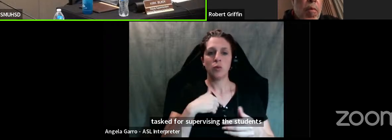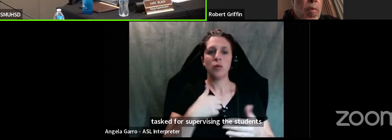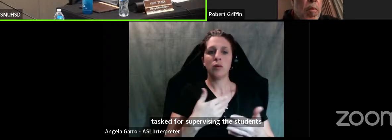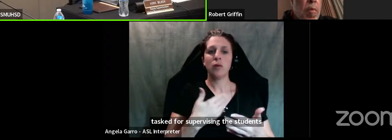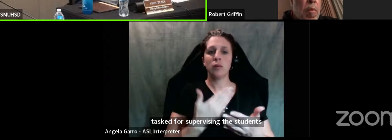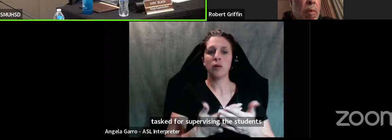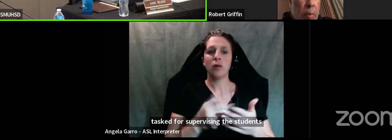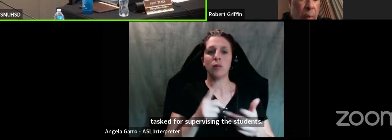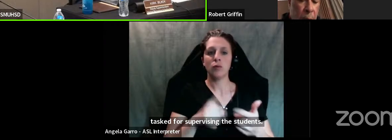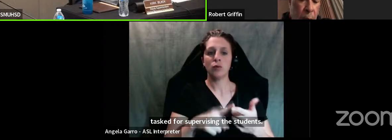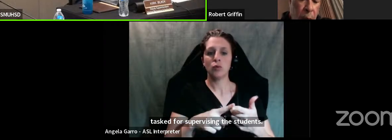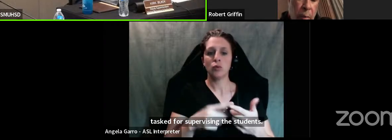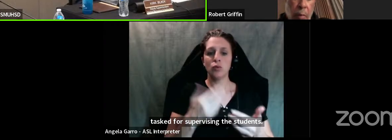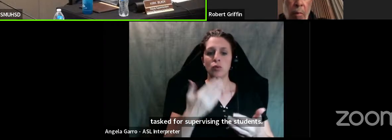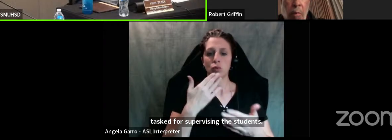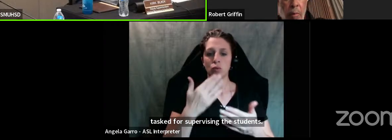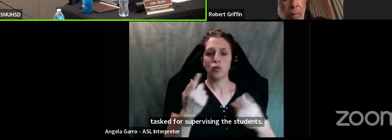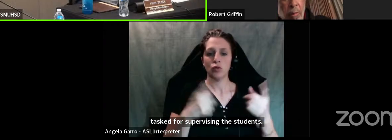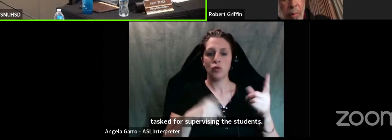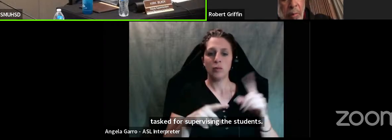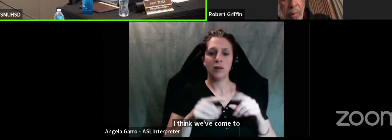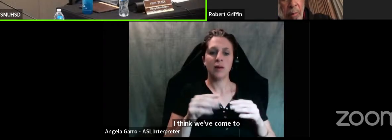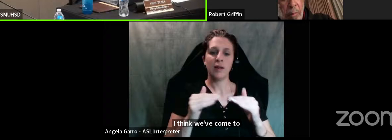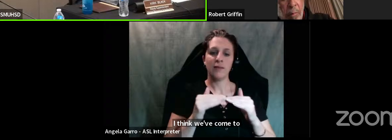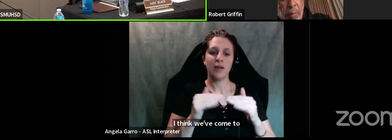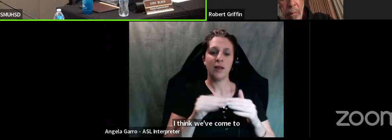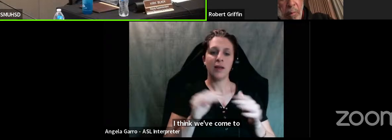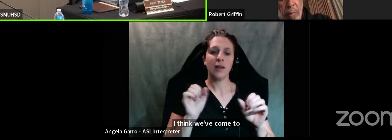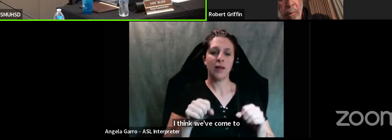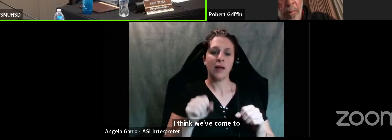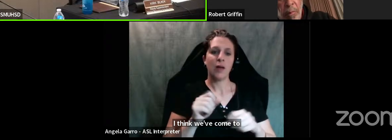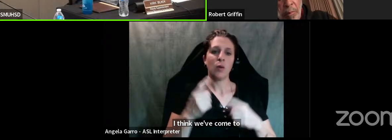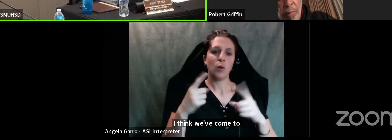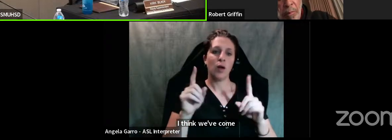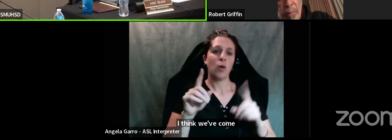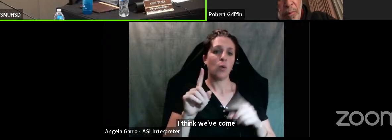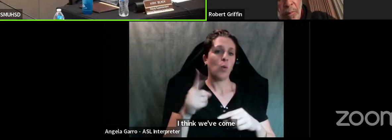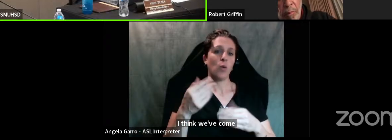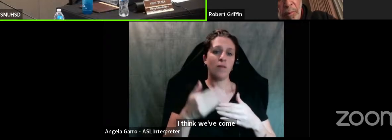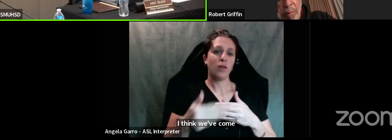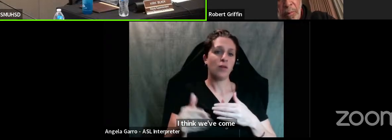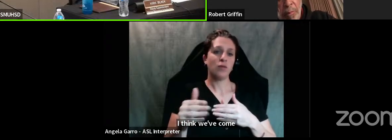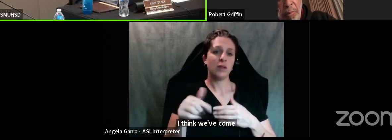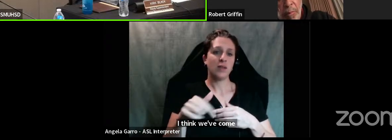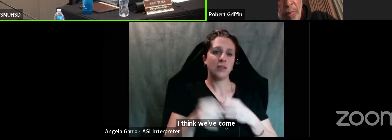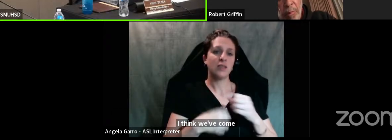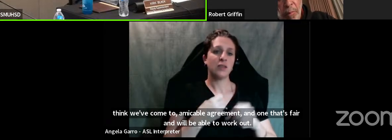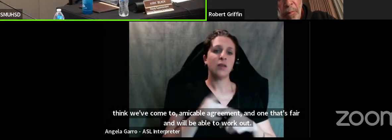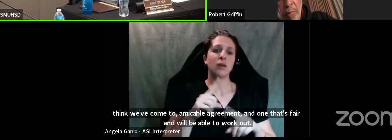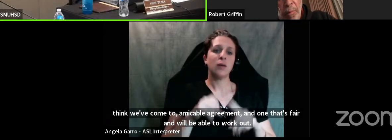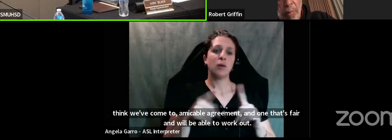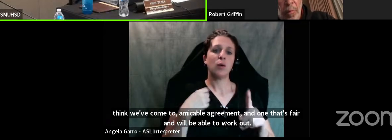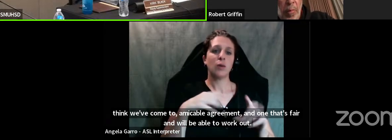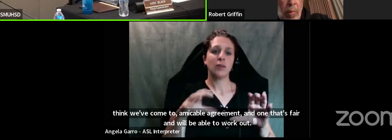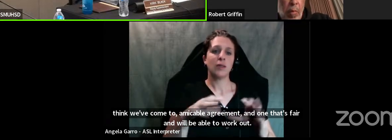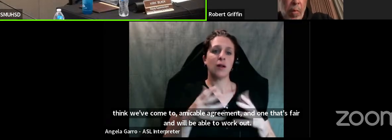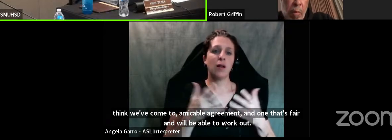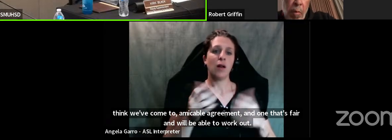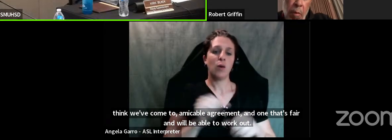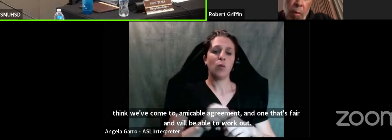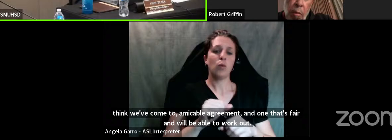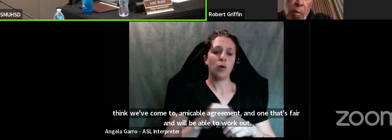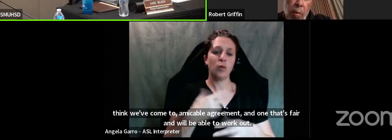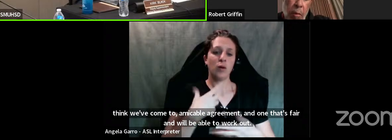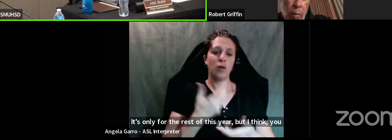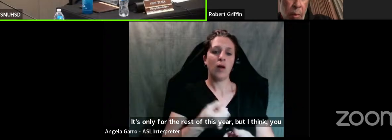agreement and one that's fair and we'll be able to work out. It's only for the rest of this year, but I think, we did a lot of work and we're confident we're